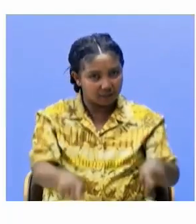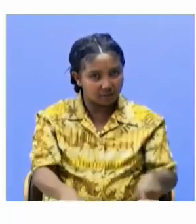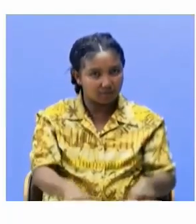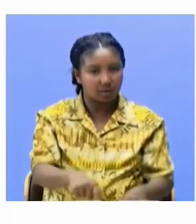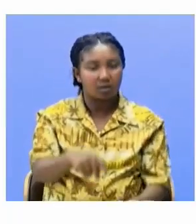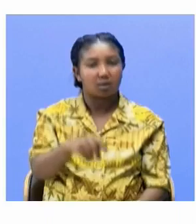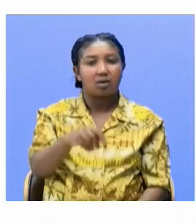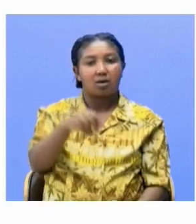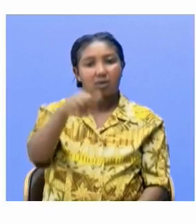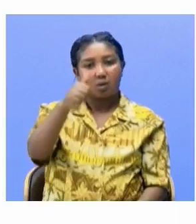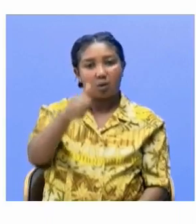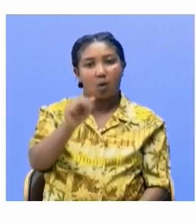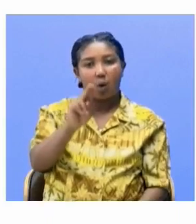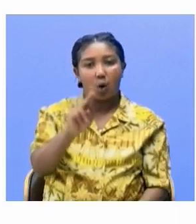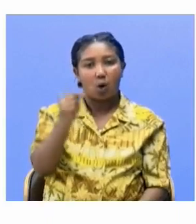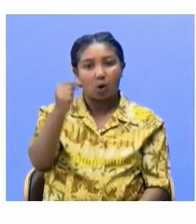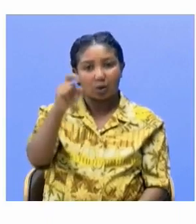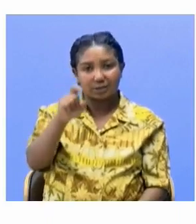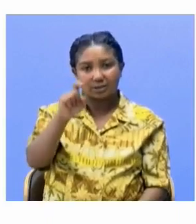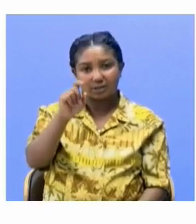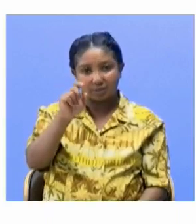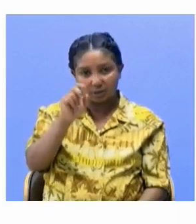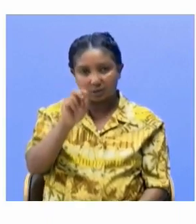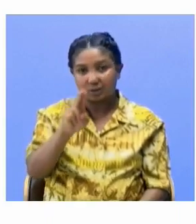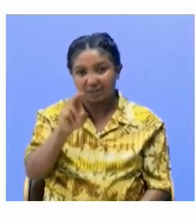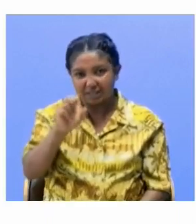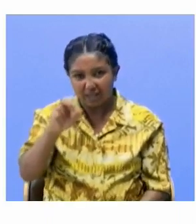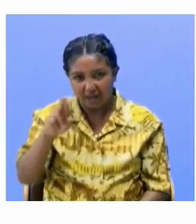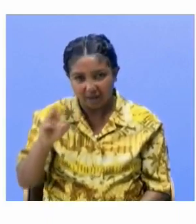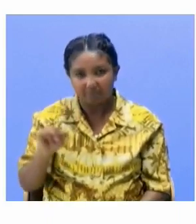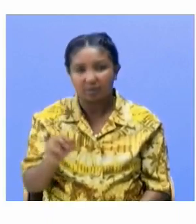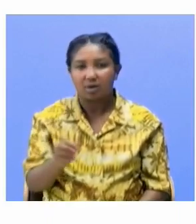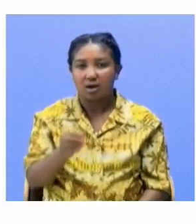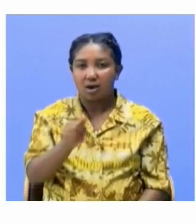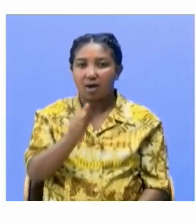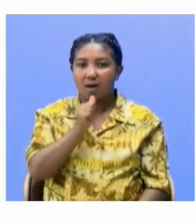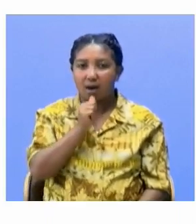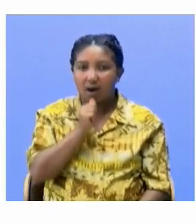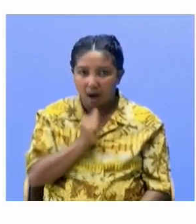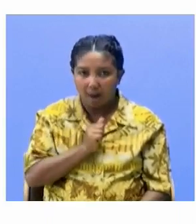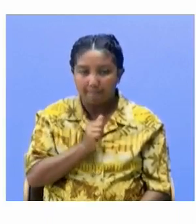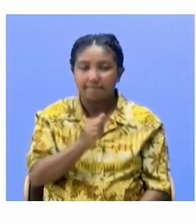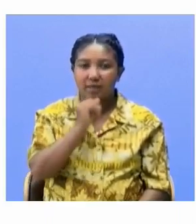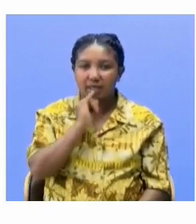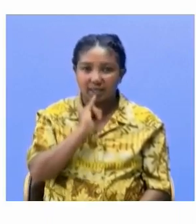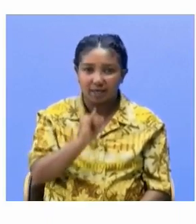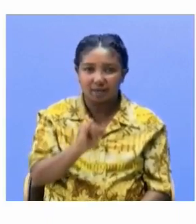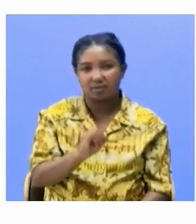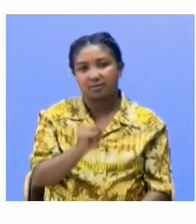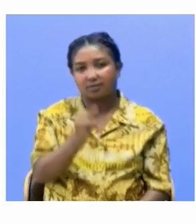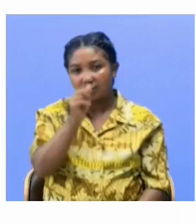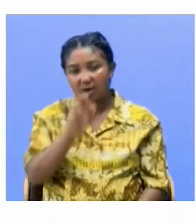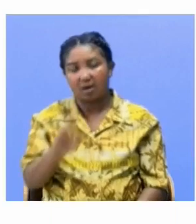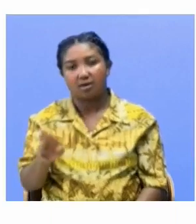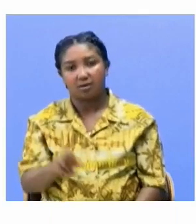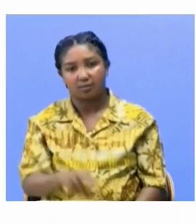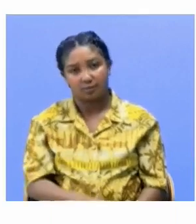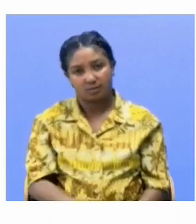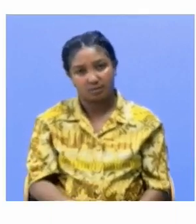auxiliaries. These are, the present auxiliaries are am, is, and are. Very